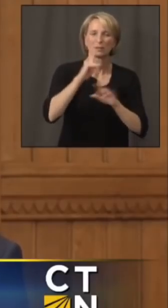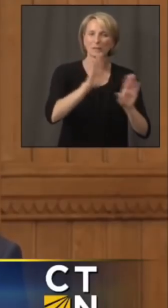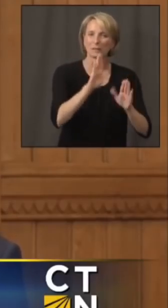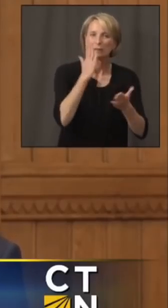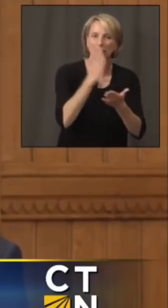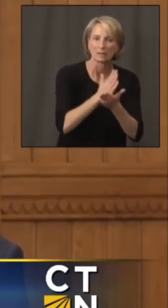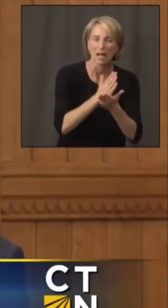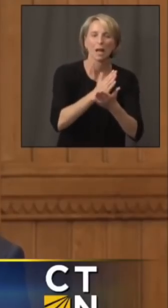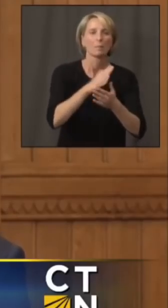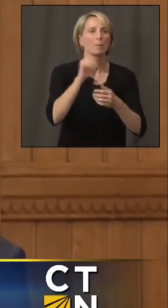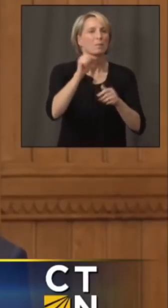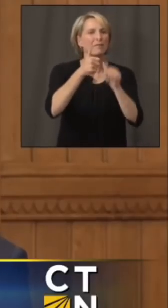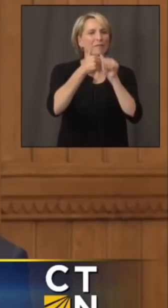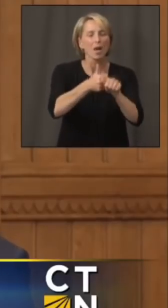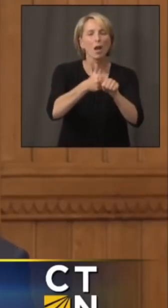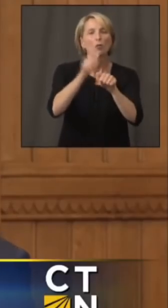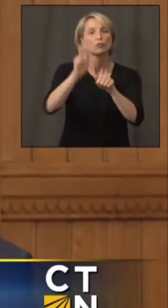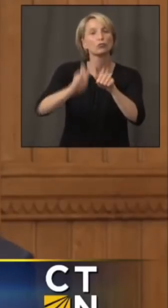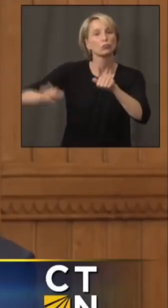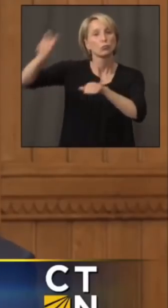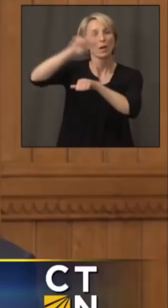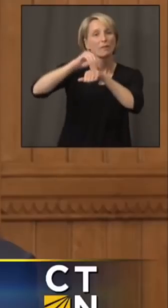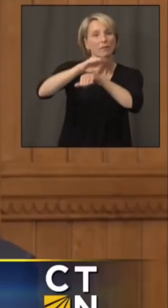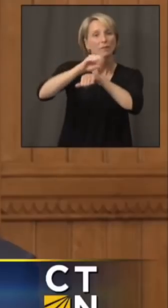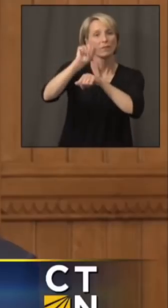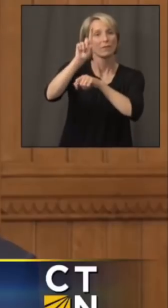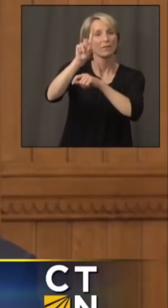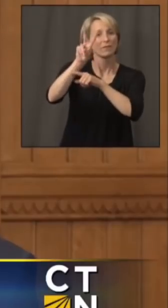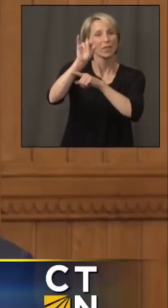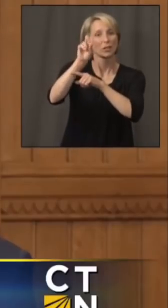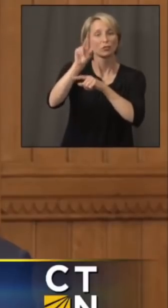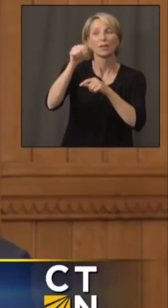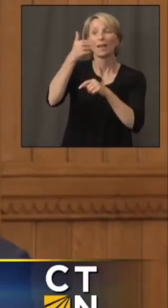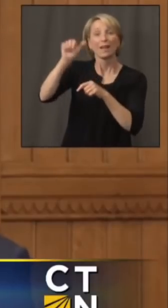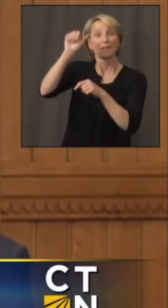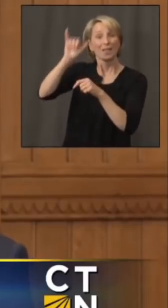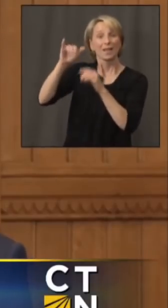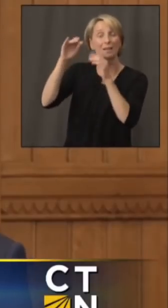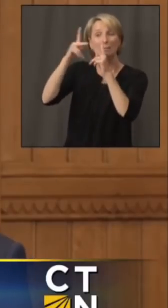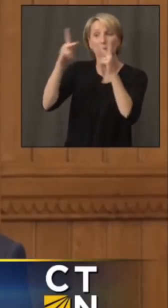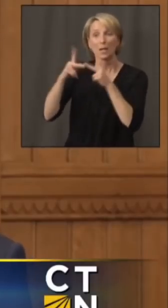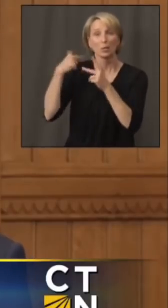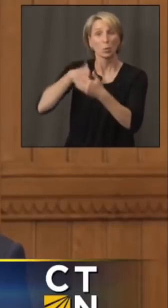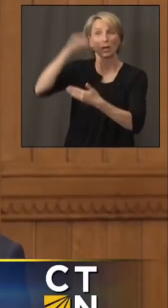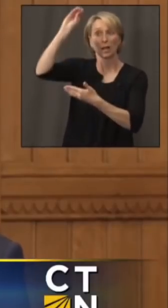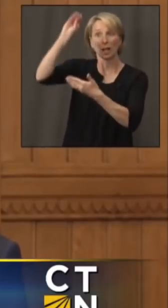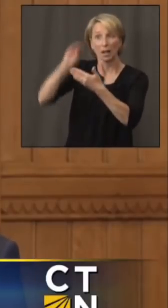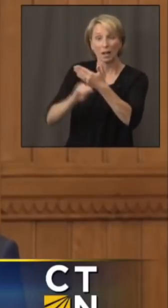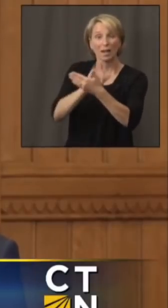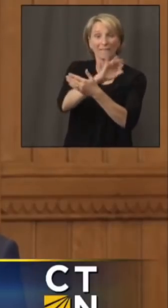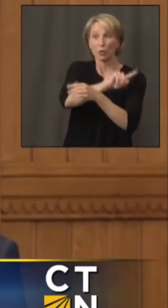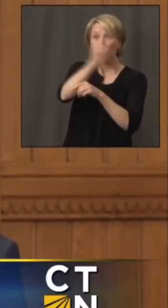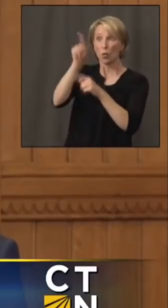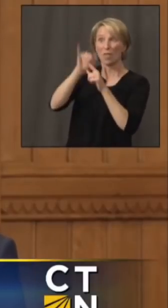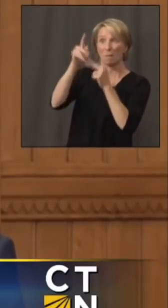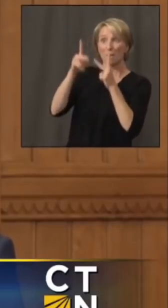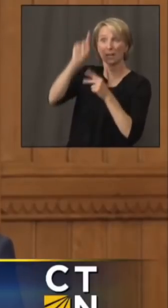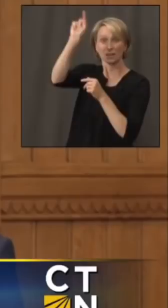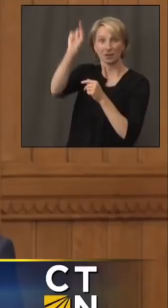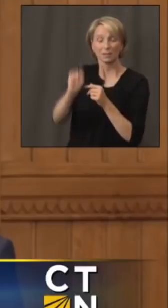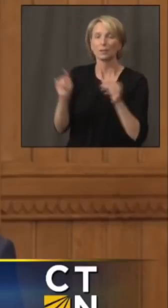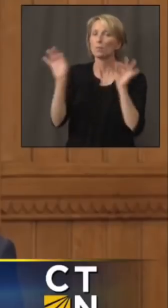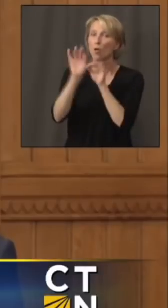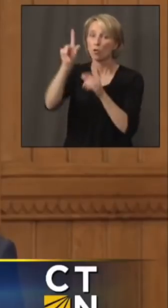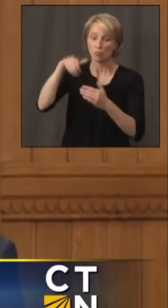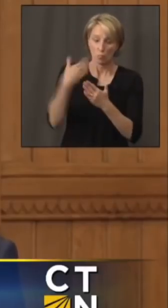the travel advisory and make sure that if they have been in an area that's been exposed heavily, that they need to self-quarantine when they get back to Connecticut